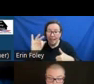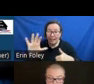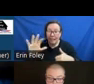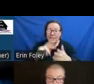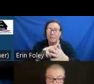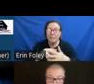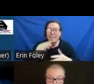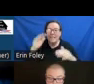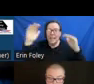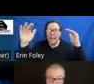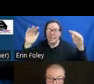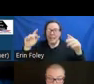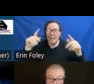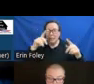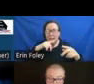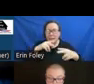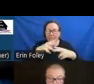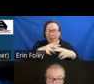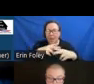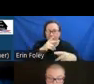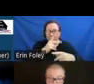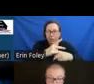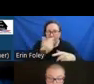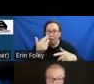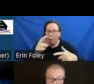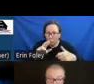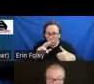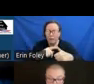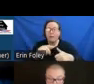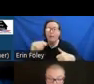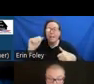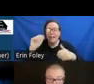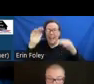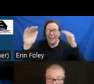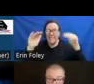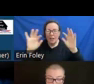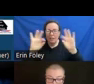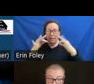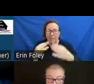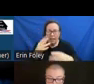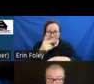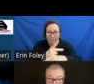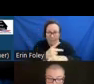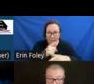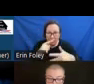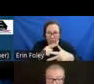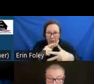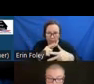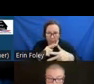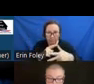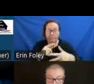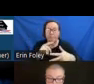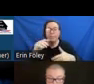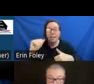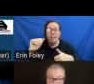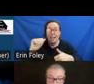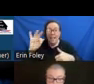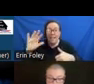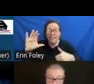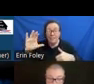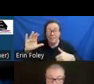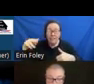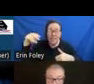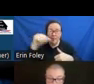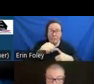adult foster care. In any case, AFC pays a stipend to a caregiver who lives